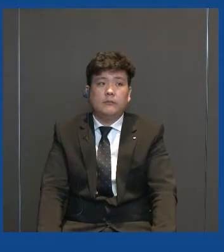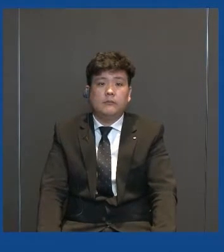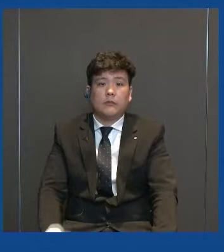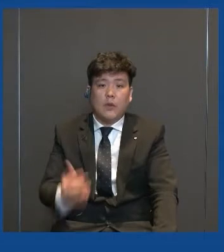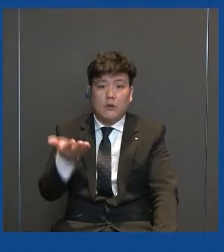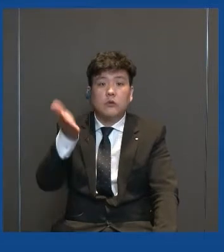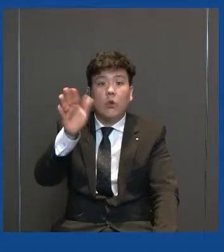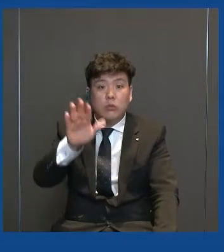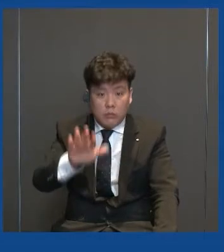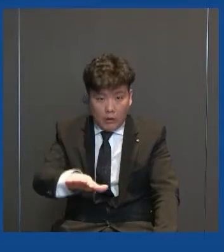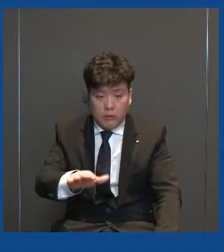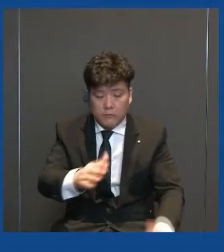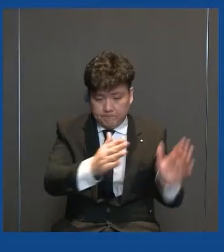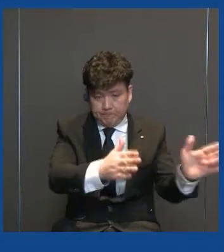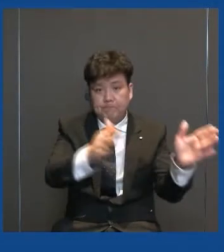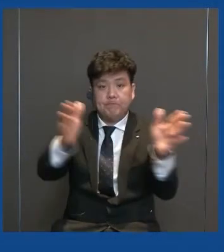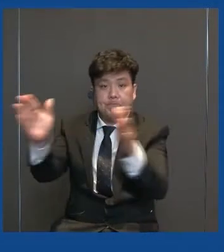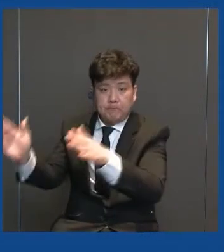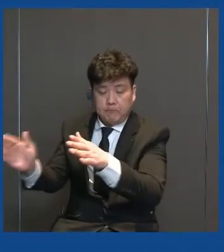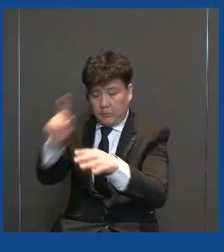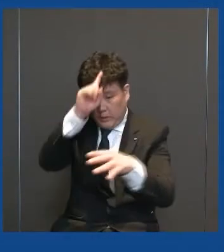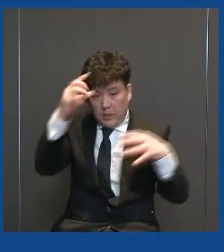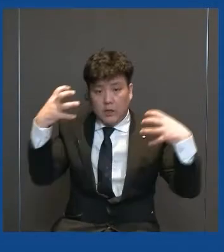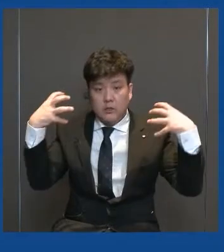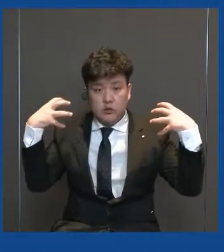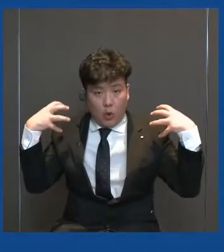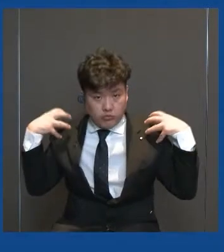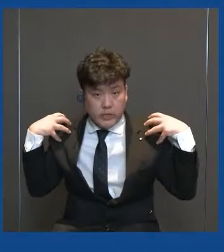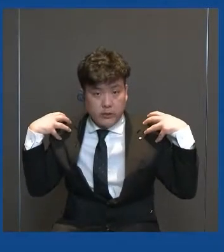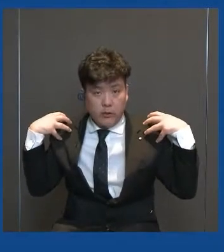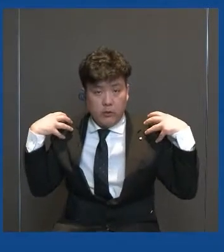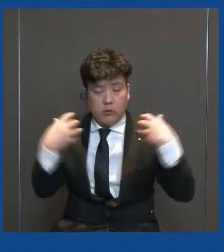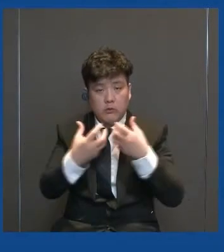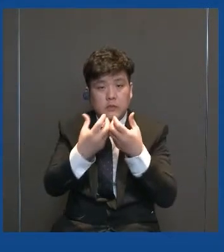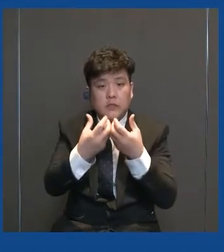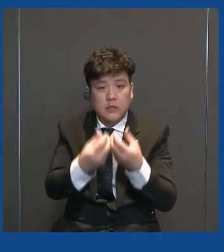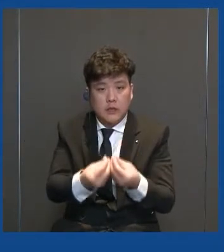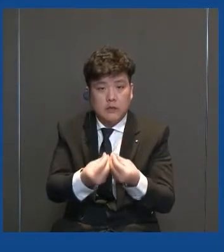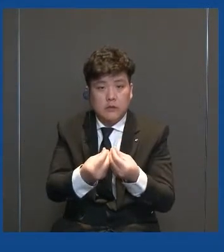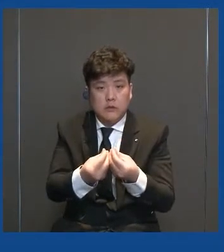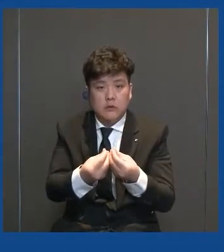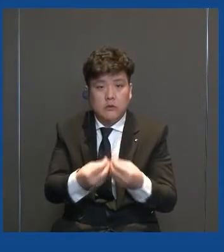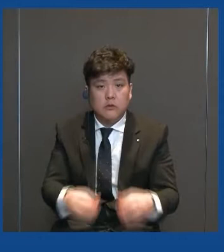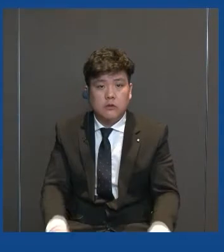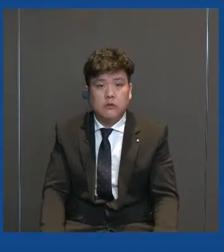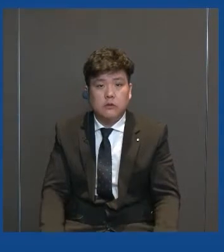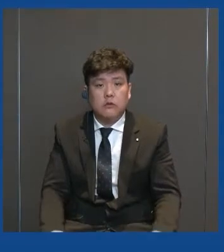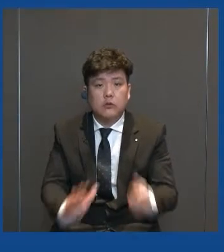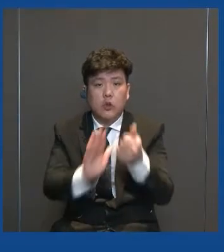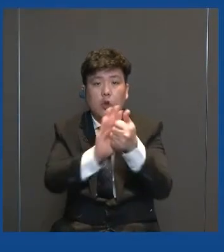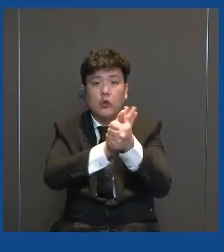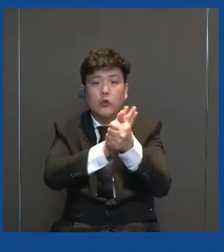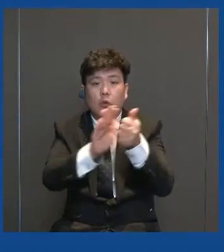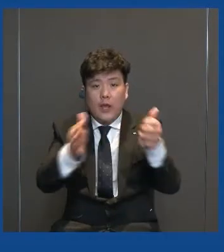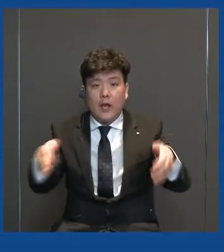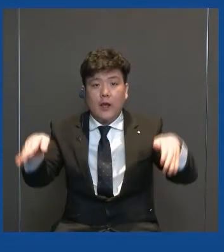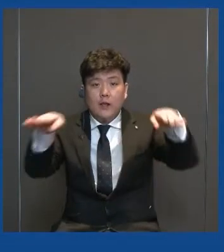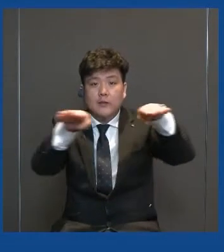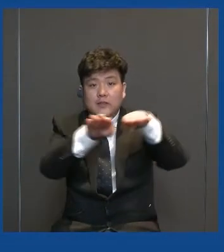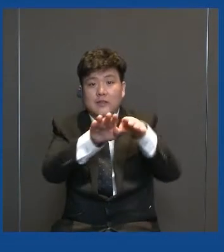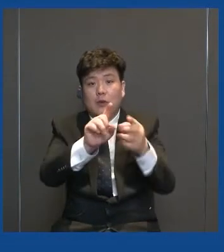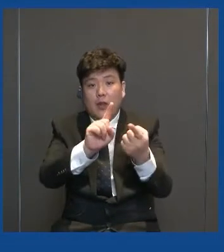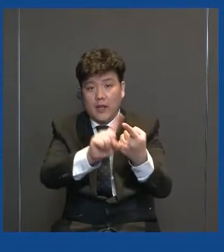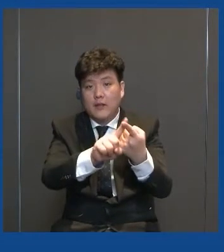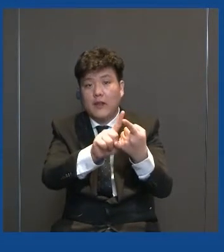decided to make a complete lockdown of nursing homes in Denmark, meaning that the elderly people in nursing homes were banned from receiving